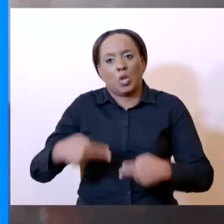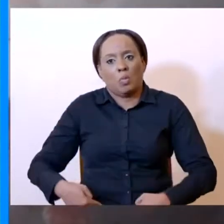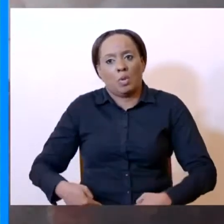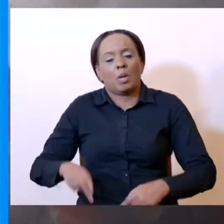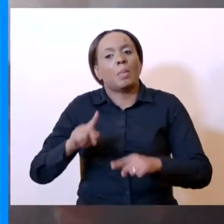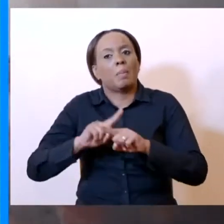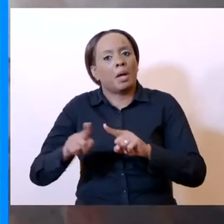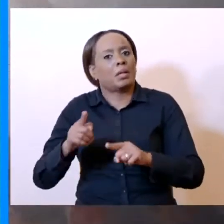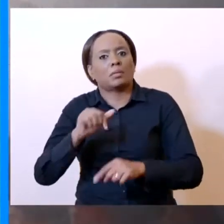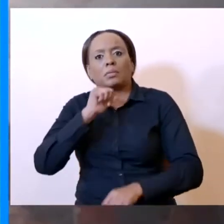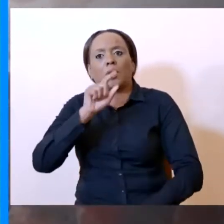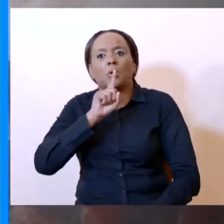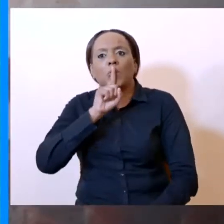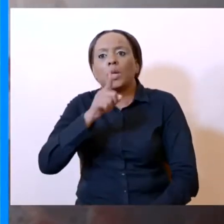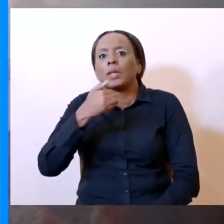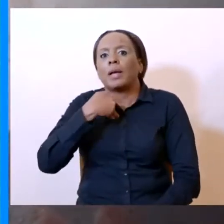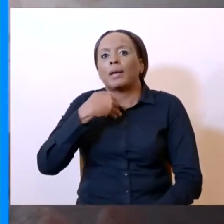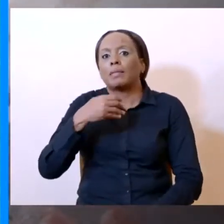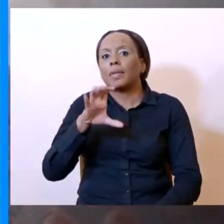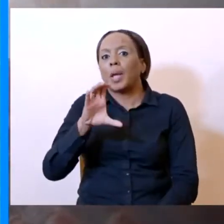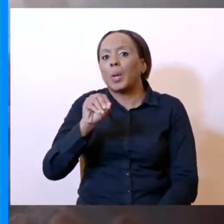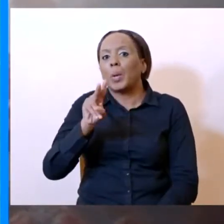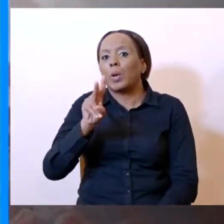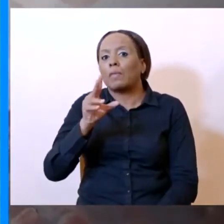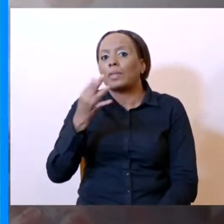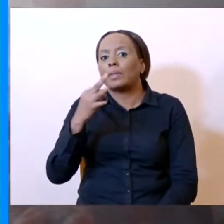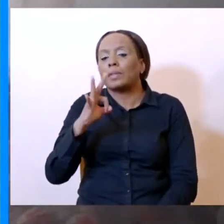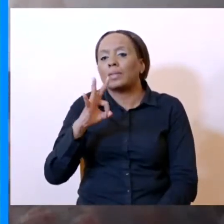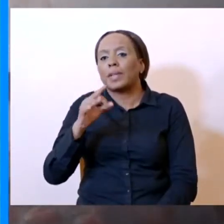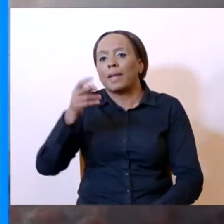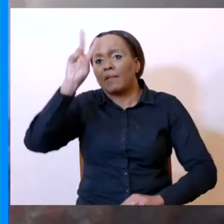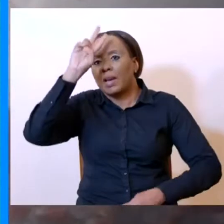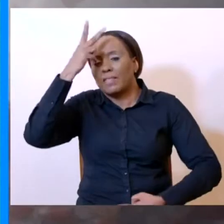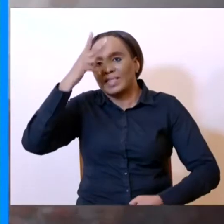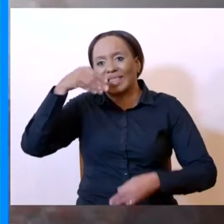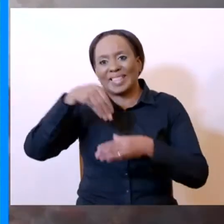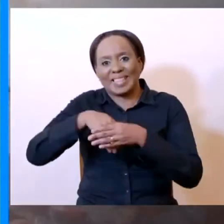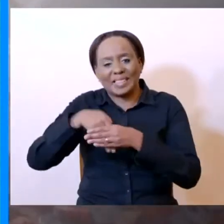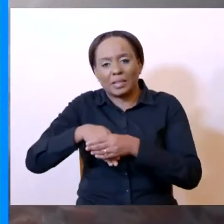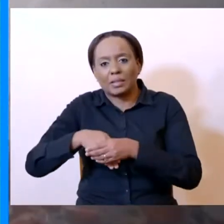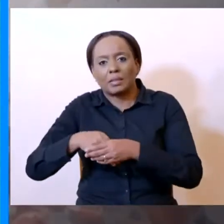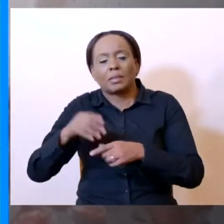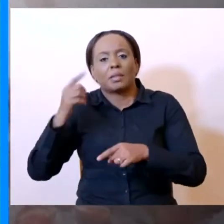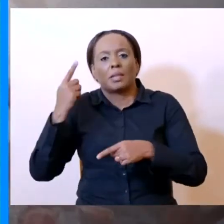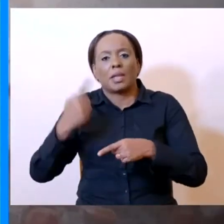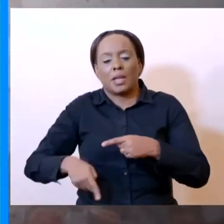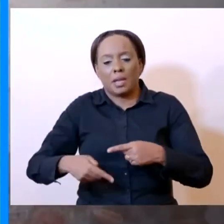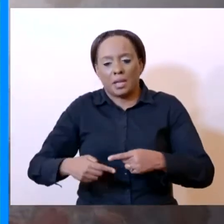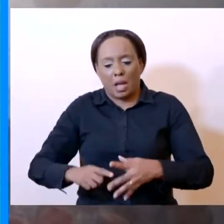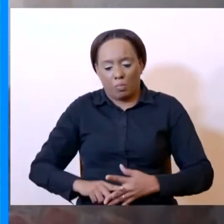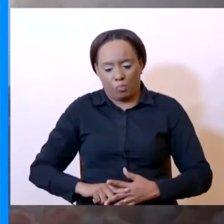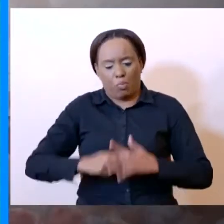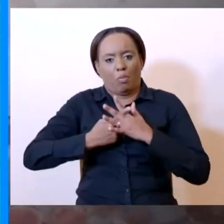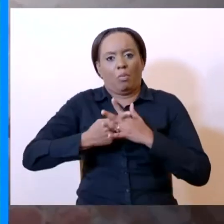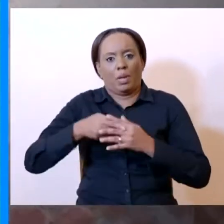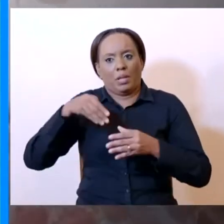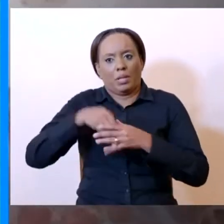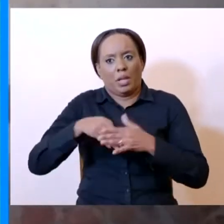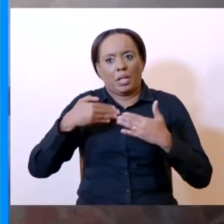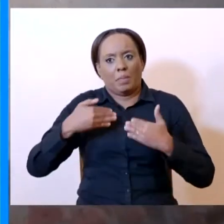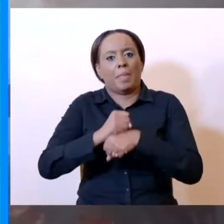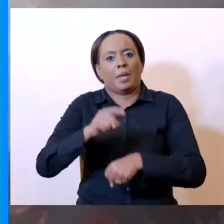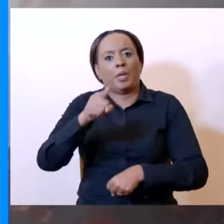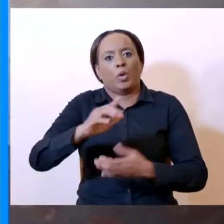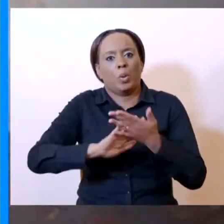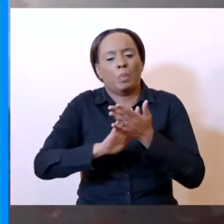it. So it does not have the COVID-19 virus in it. So it cannot reactivate inside your body and give you